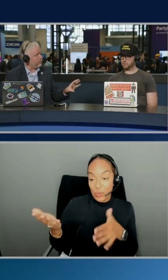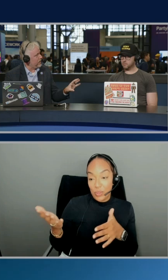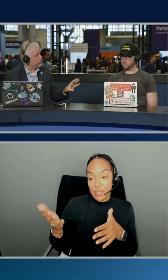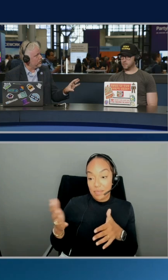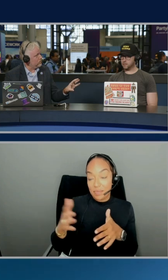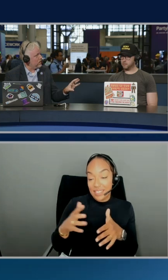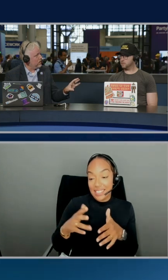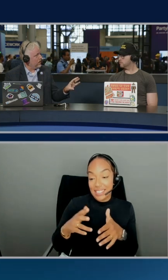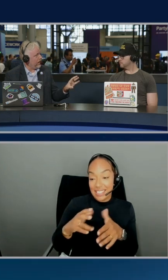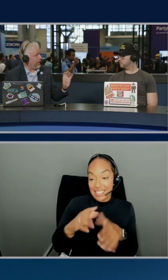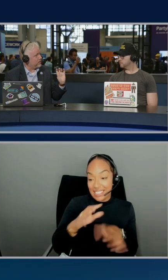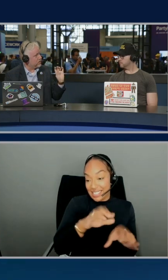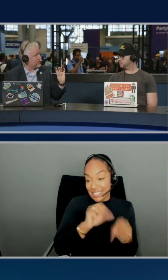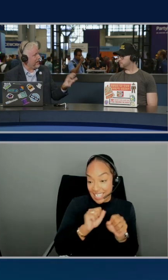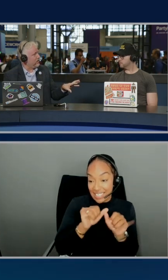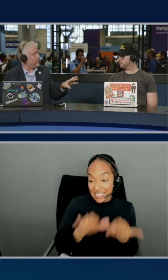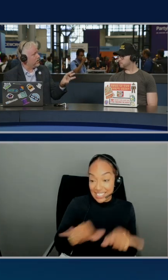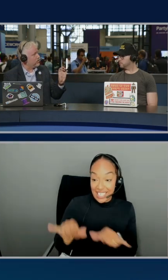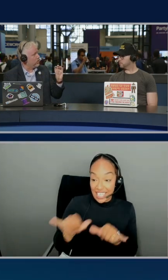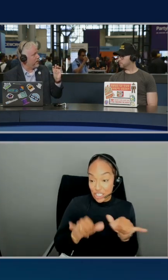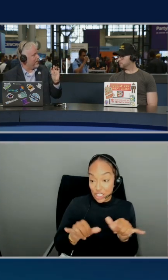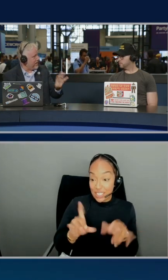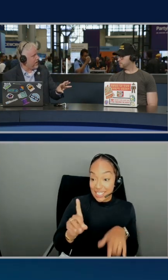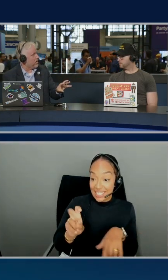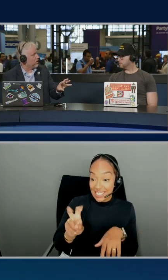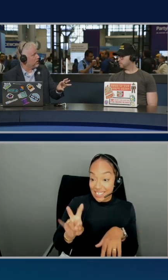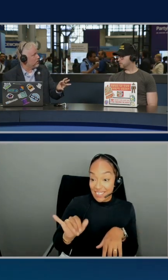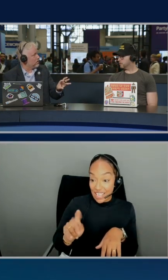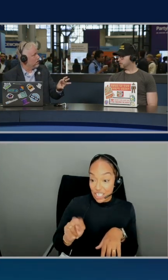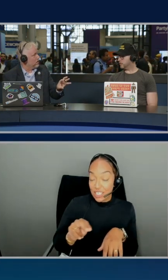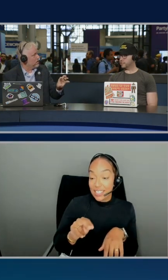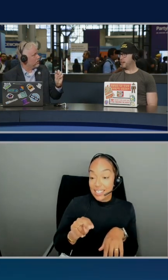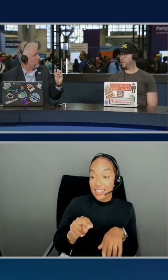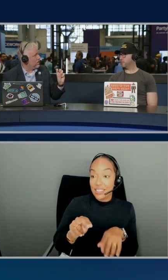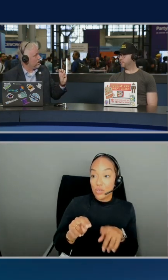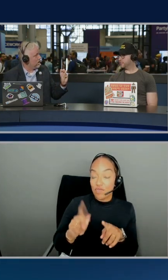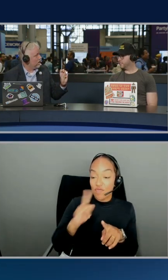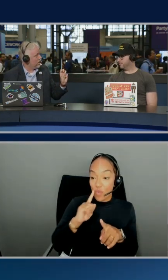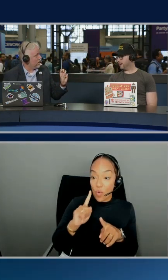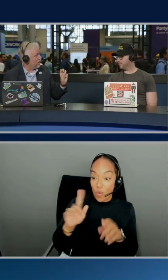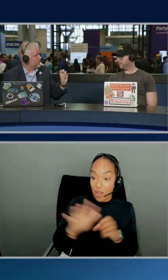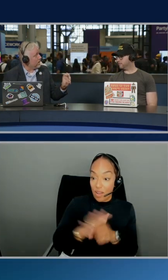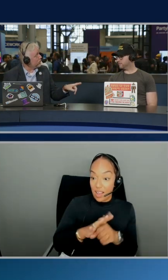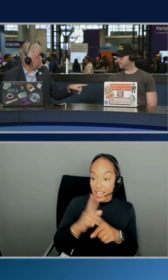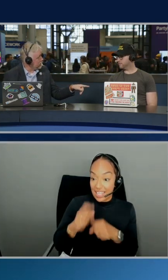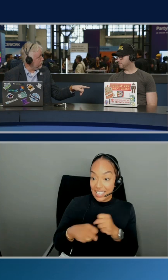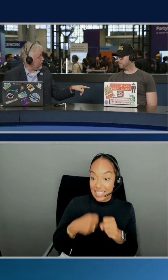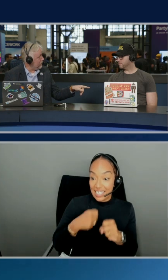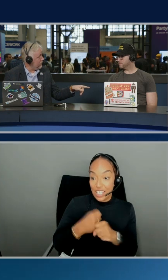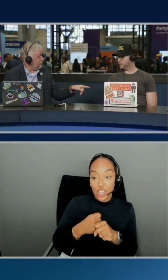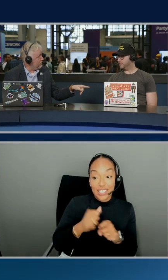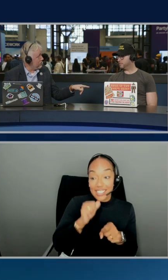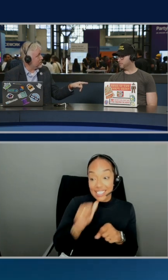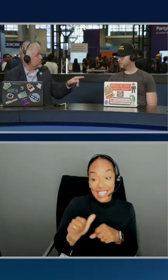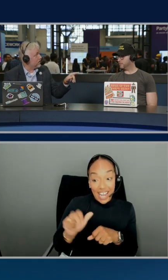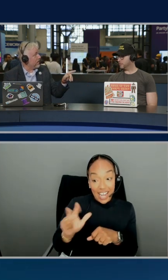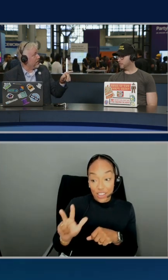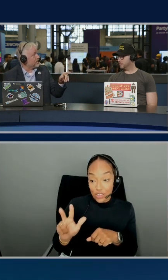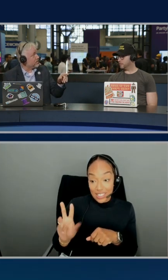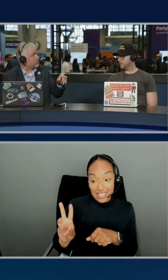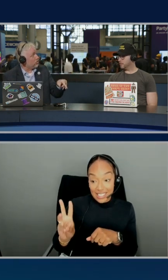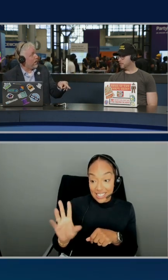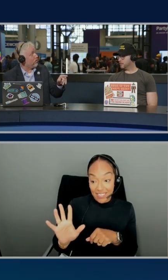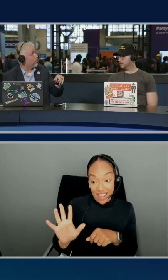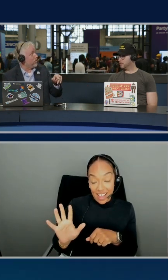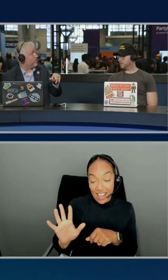standard deviation and scale it to a year, It's not 365. it's not 365.